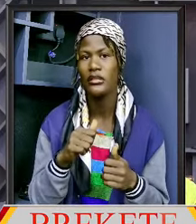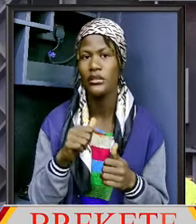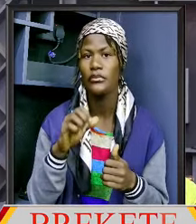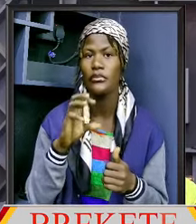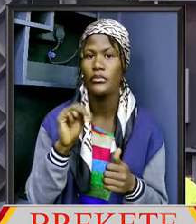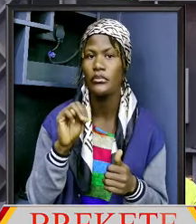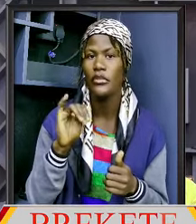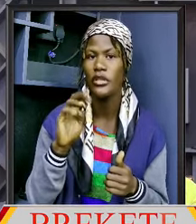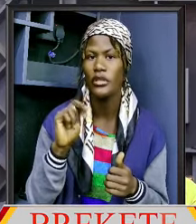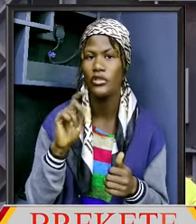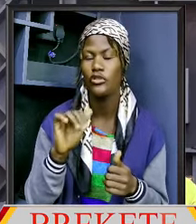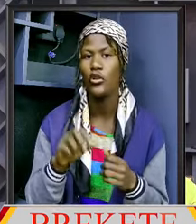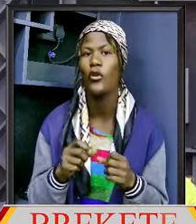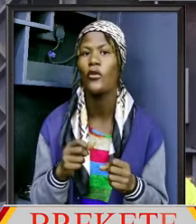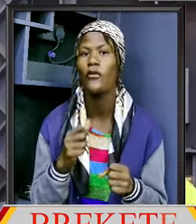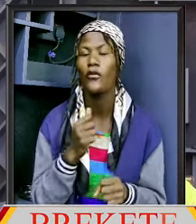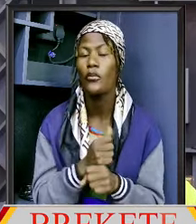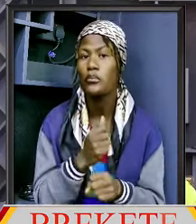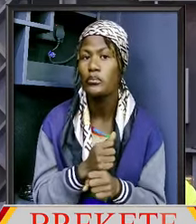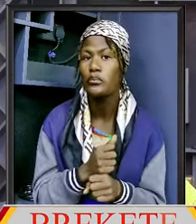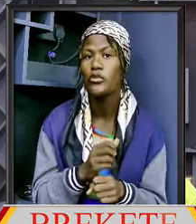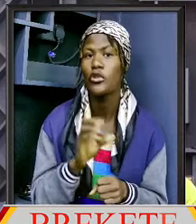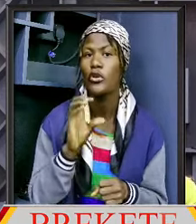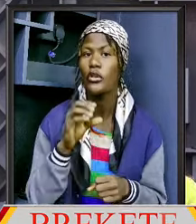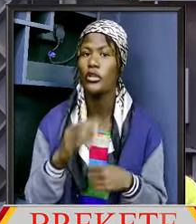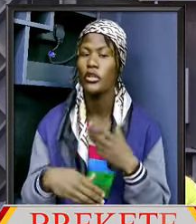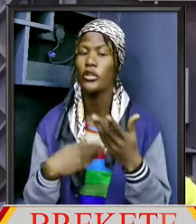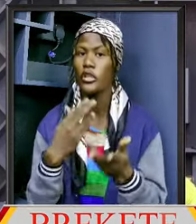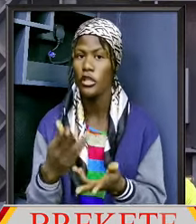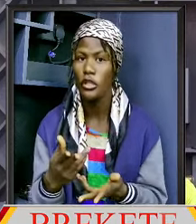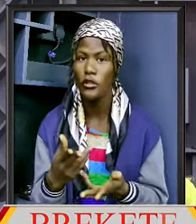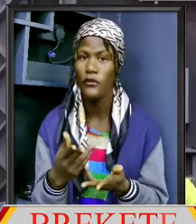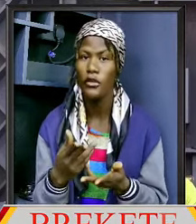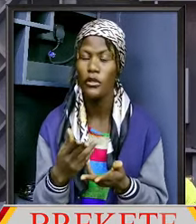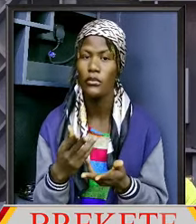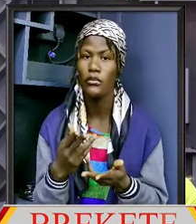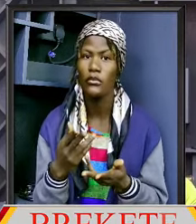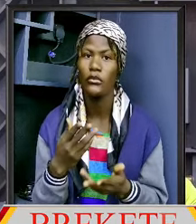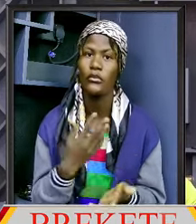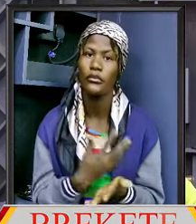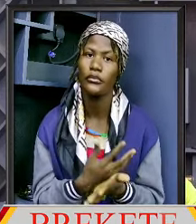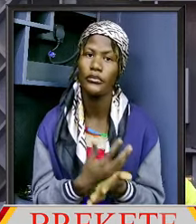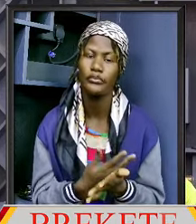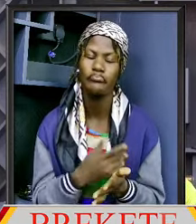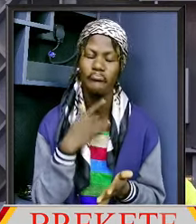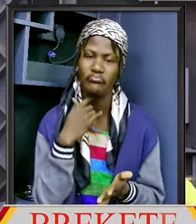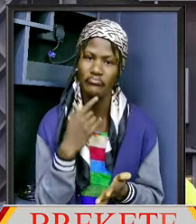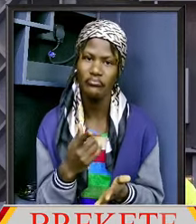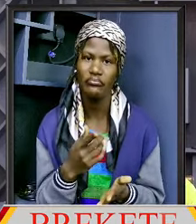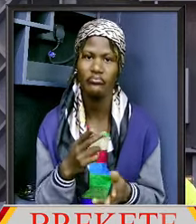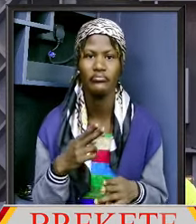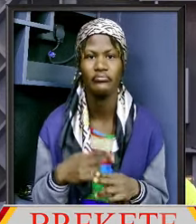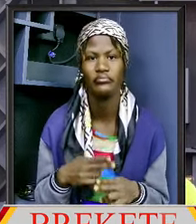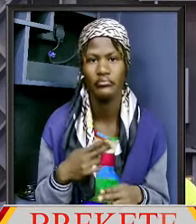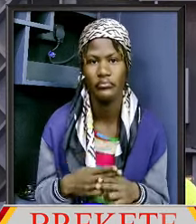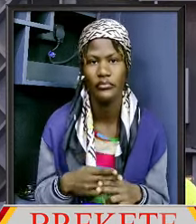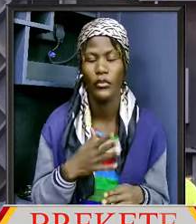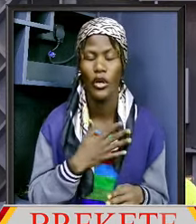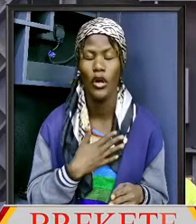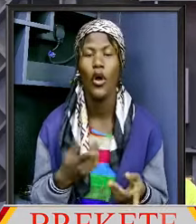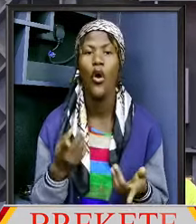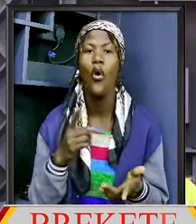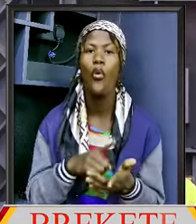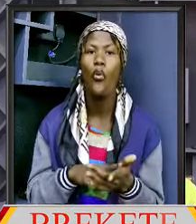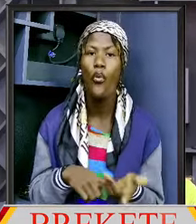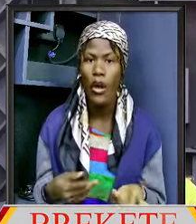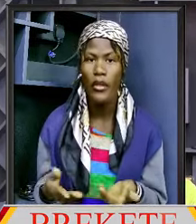Friday. Okay, make we hear from him. He go tell us his name and waiting carry and come so